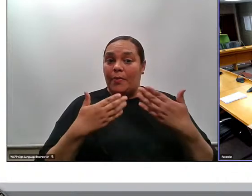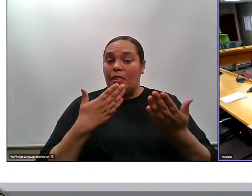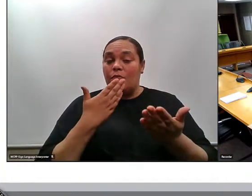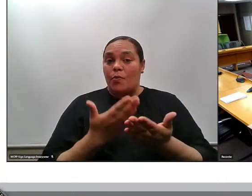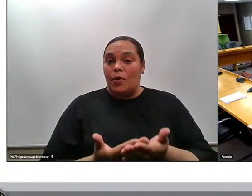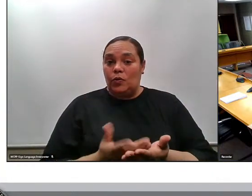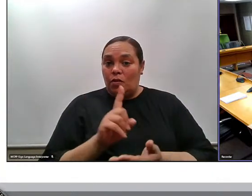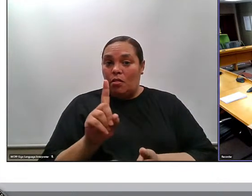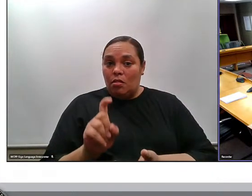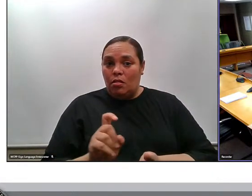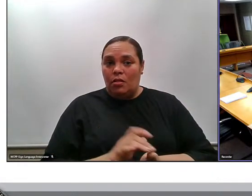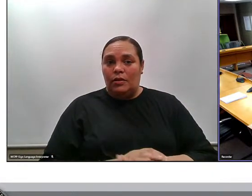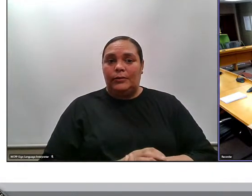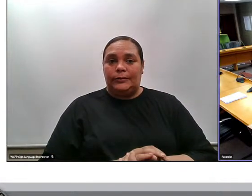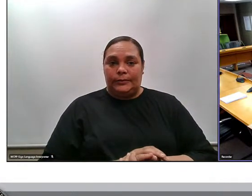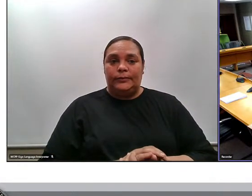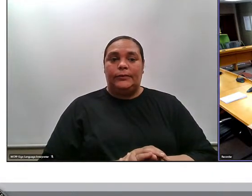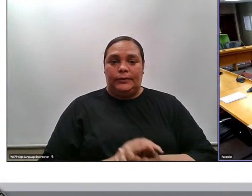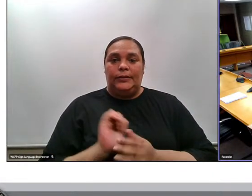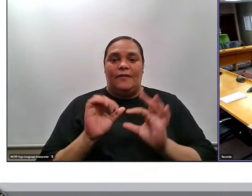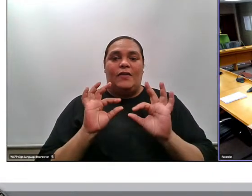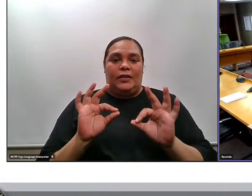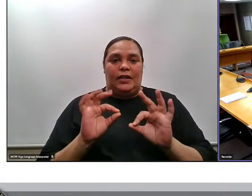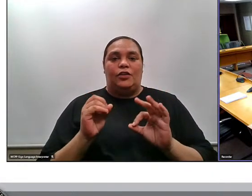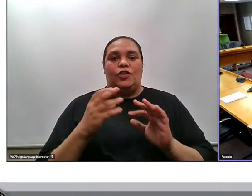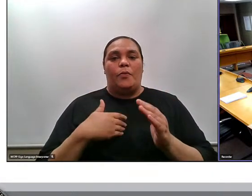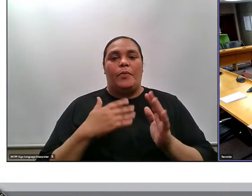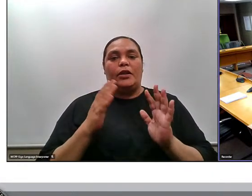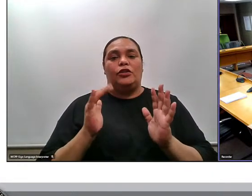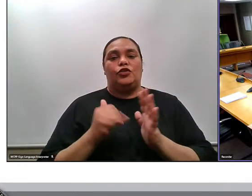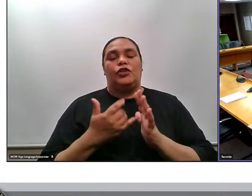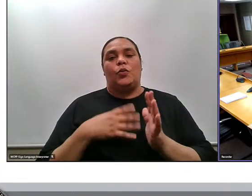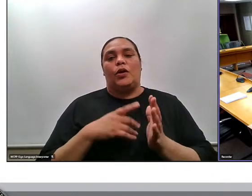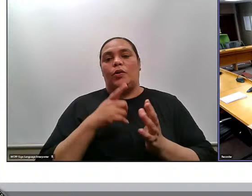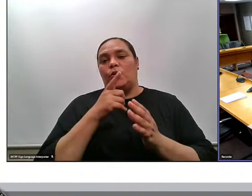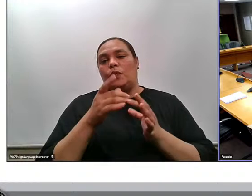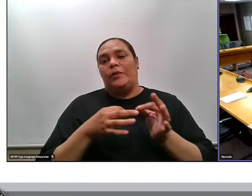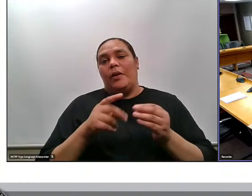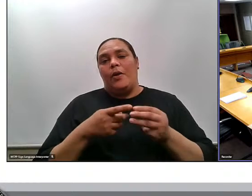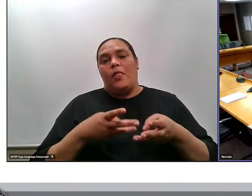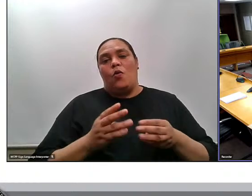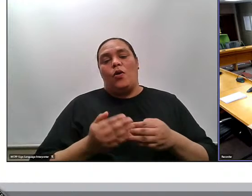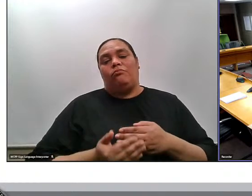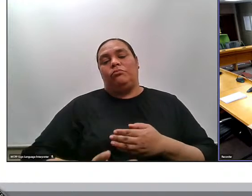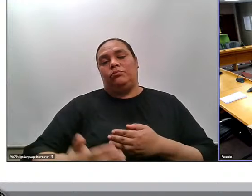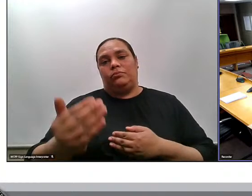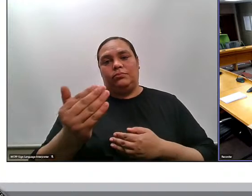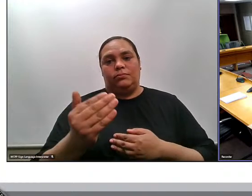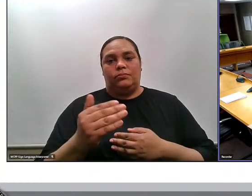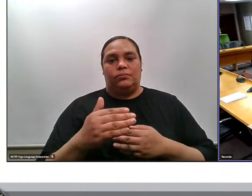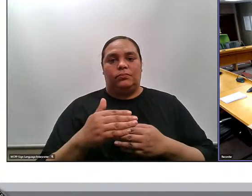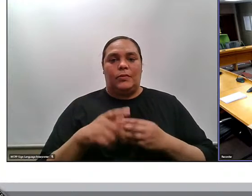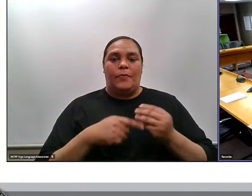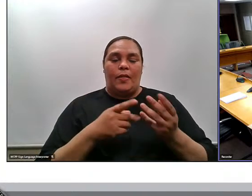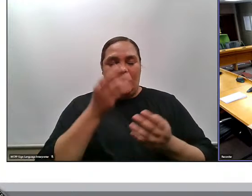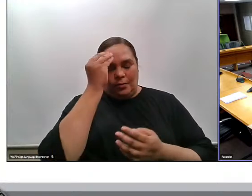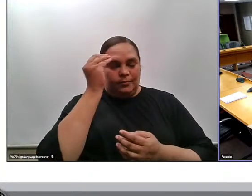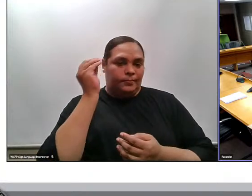proposal? Okay, fantastic. Then I just want to talk through the way forward with that in